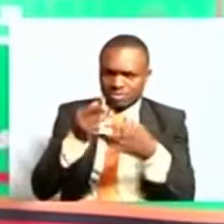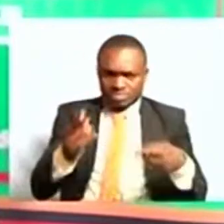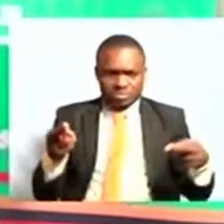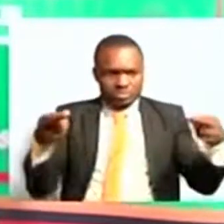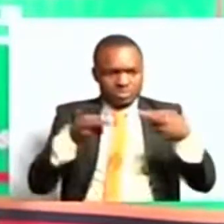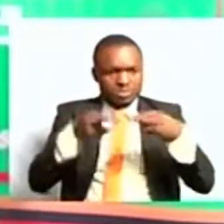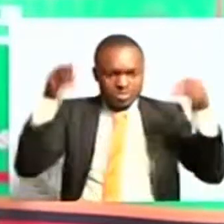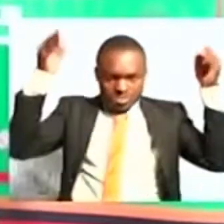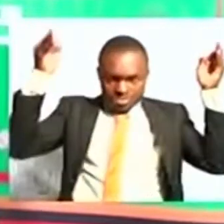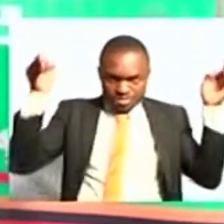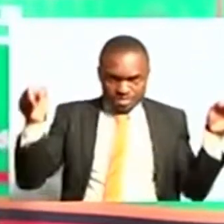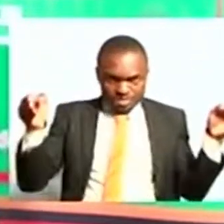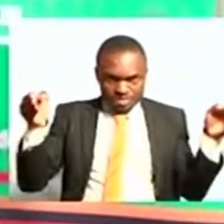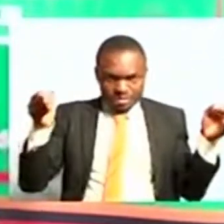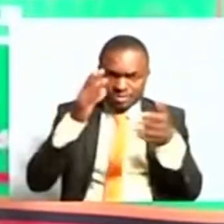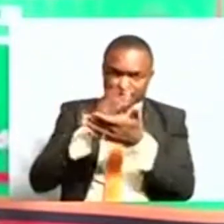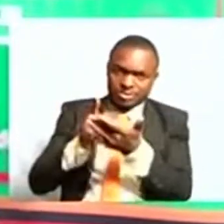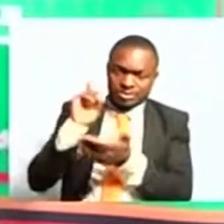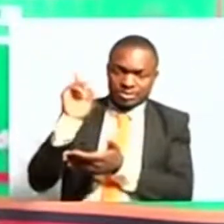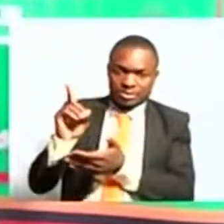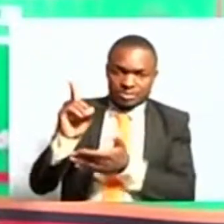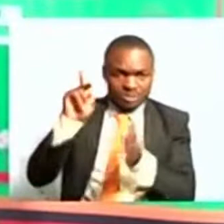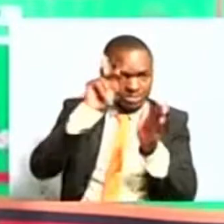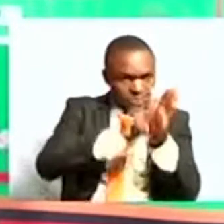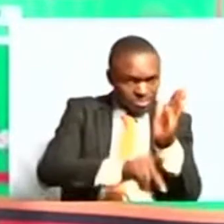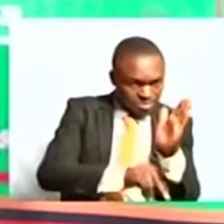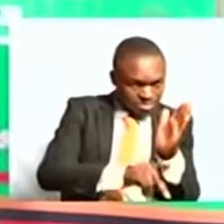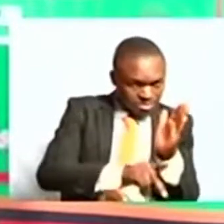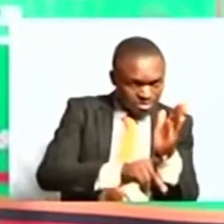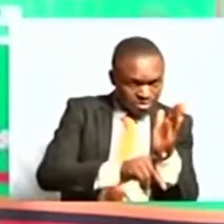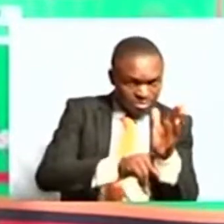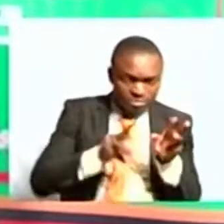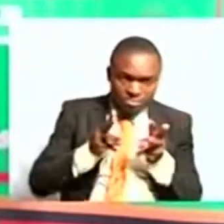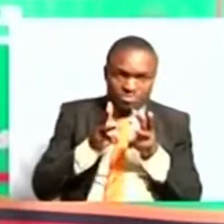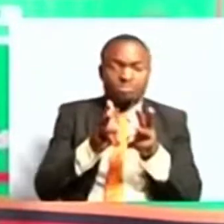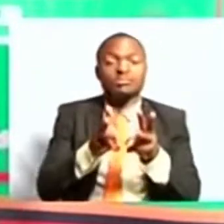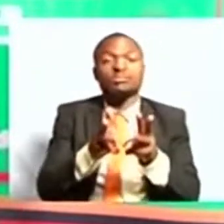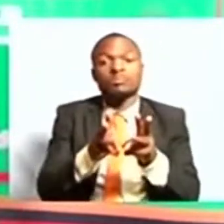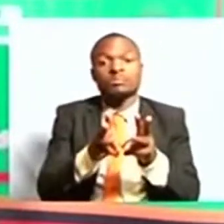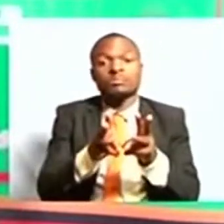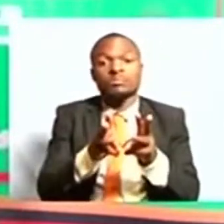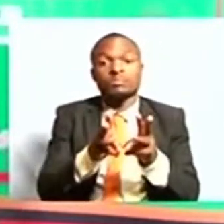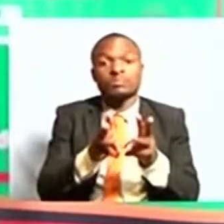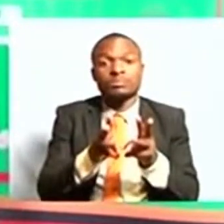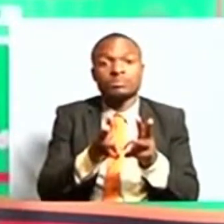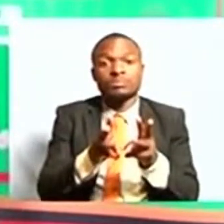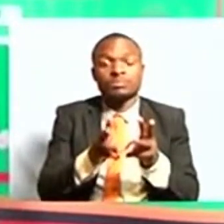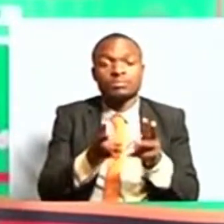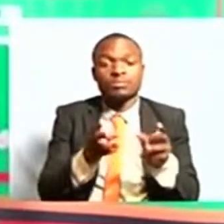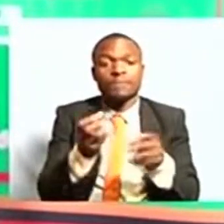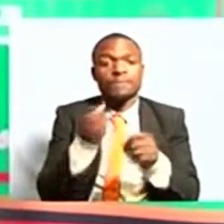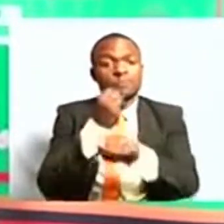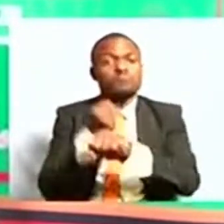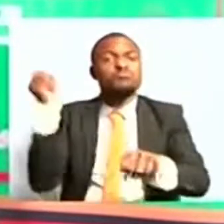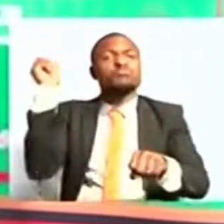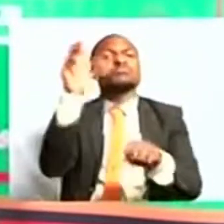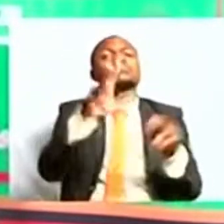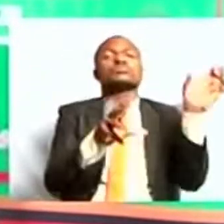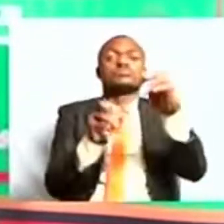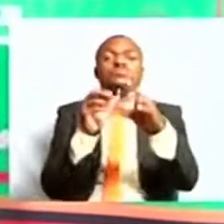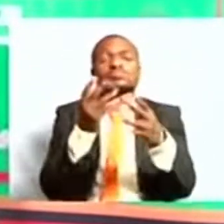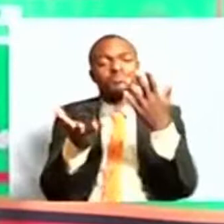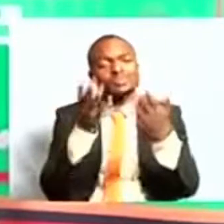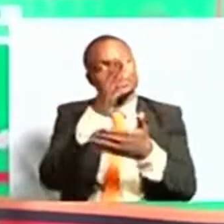justice dispensation for someone who has been killed by way of maybe having been stabbed or stoned, and then someone who has